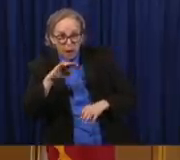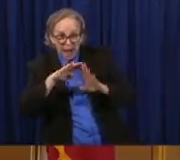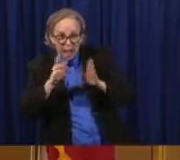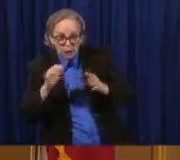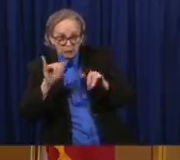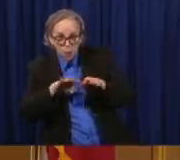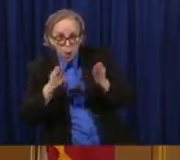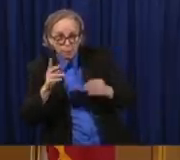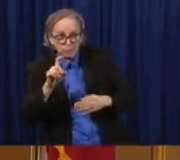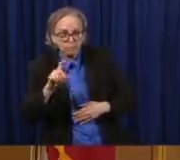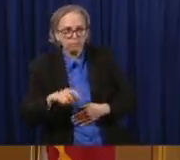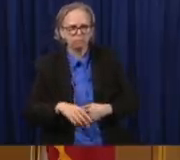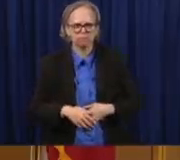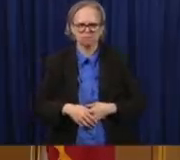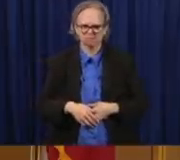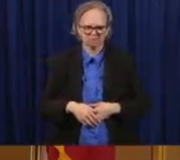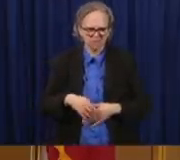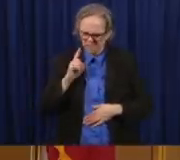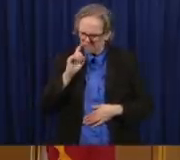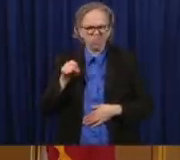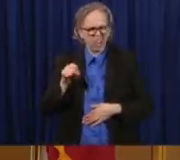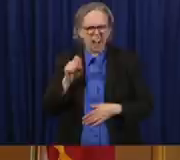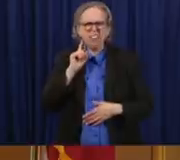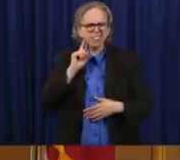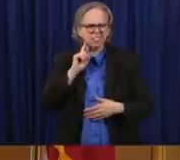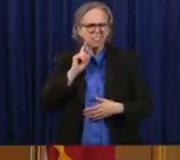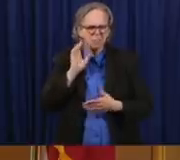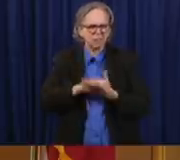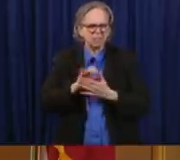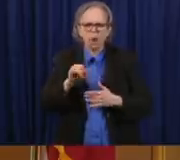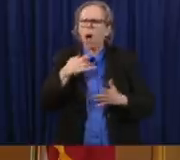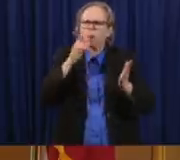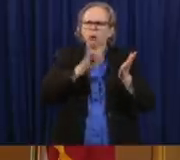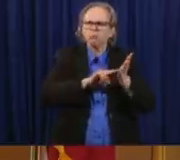As far as I know. Okay, thank you. I'll get back to you on that.